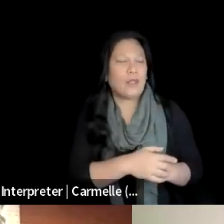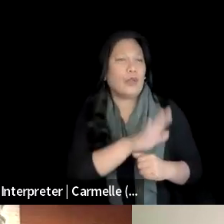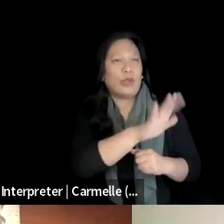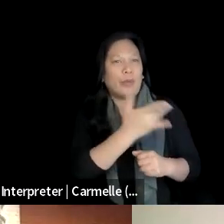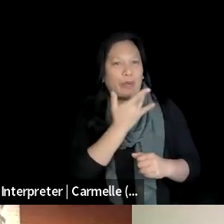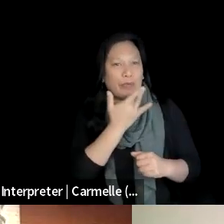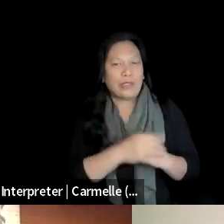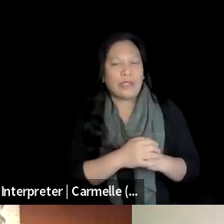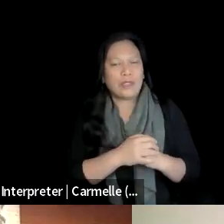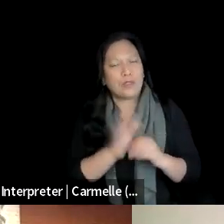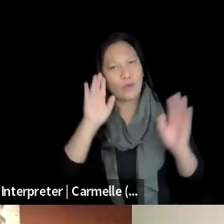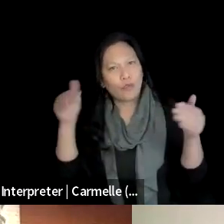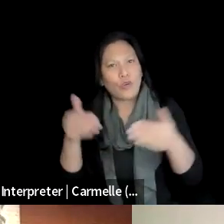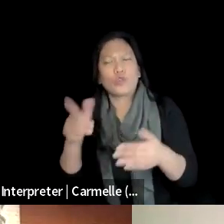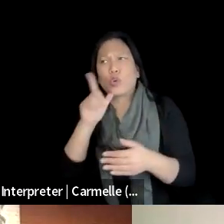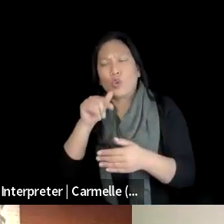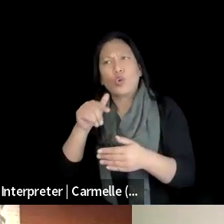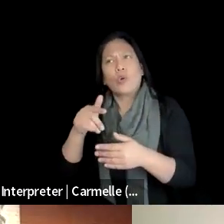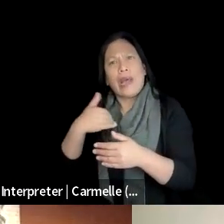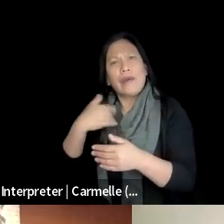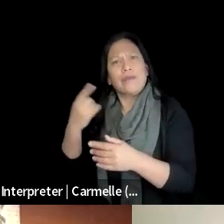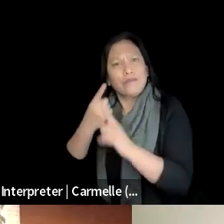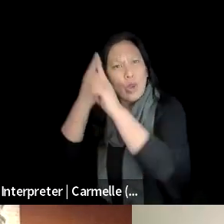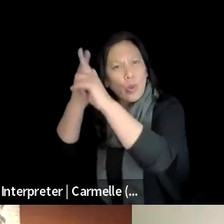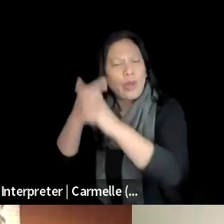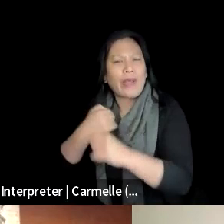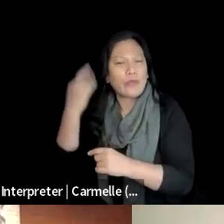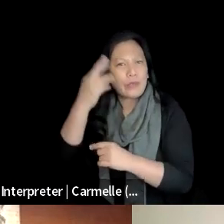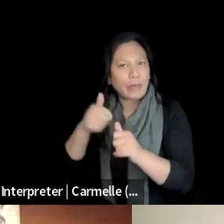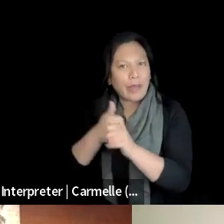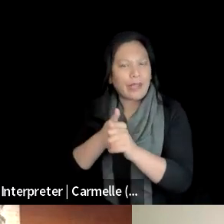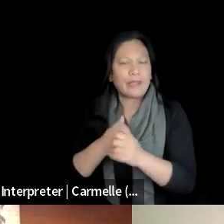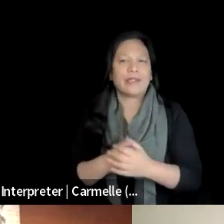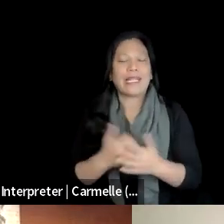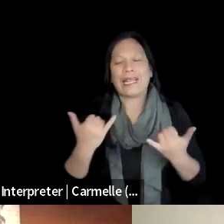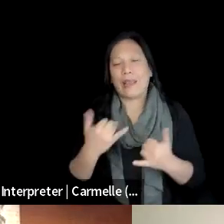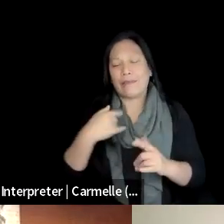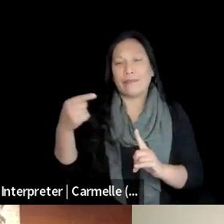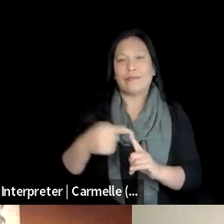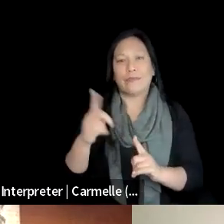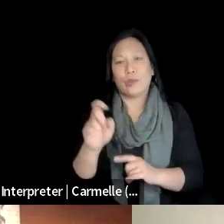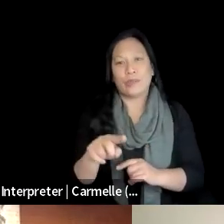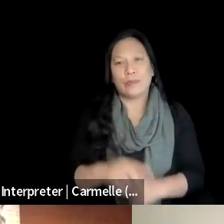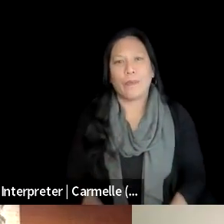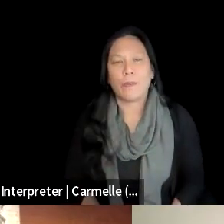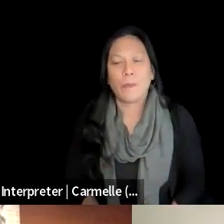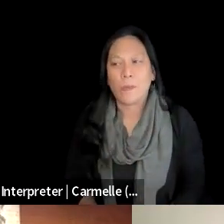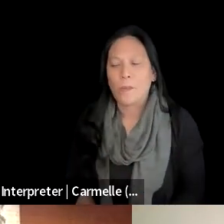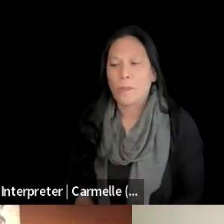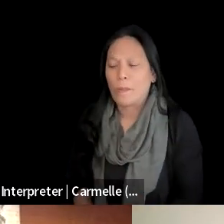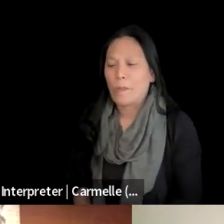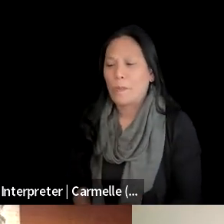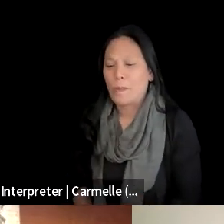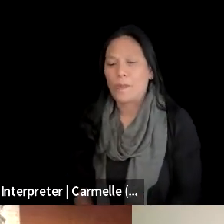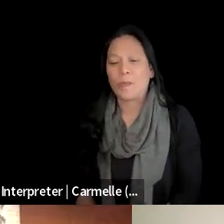well-intentioned, talented, prepared collaborators. And the question is, let me go back to it. How do we handle when